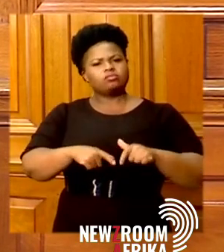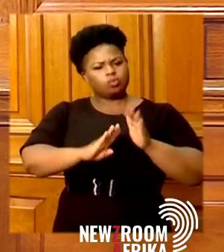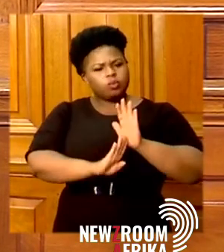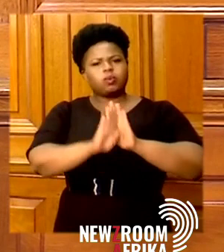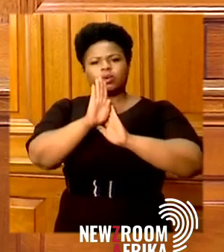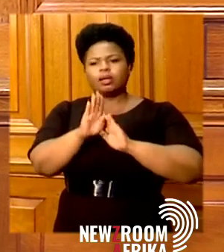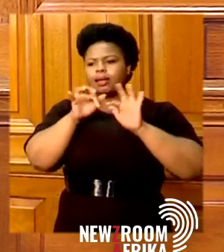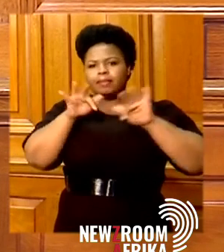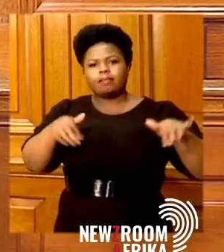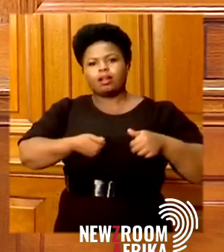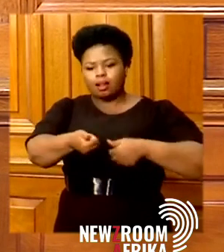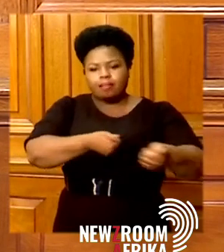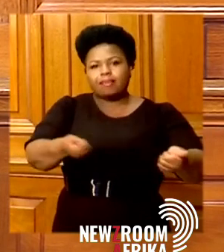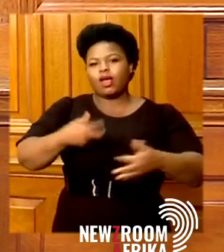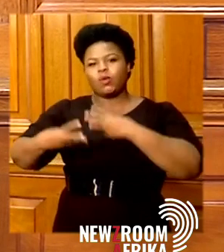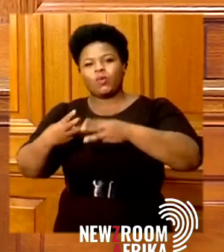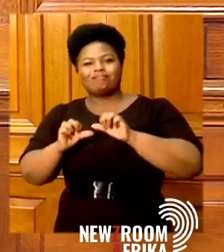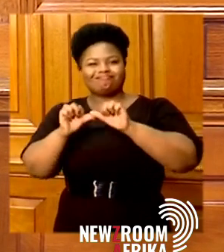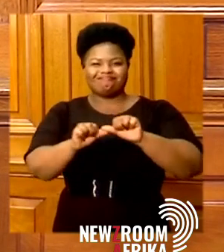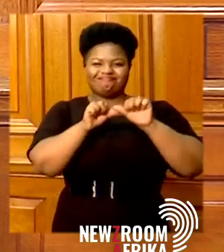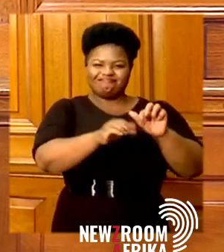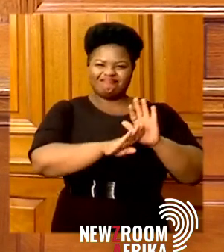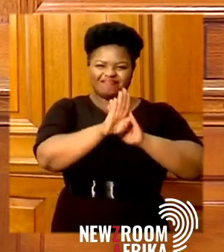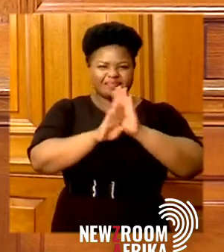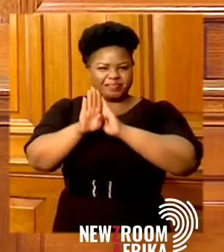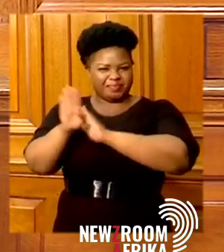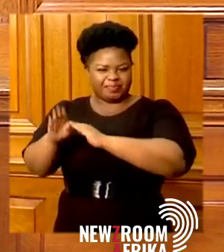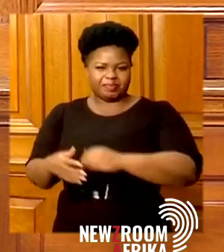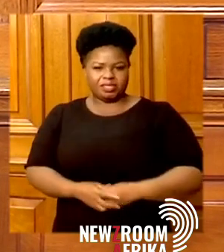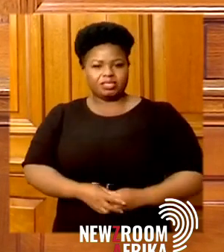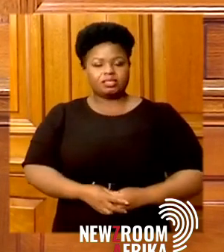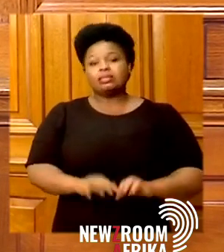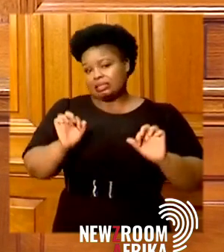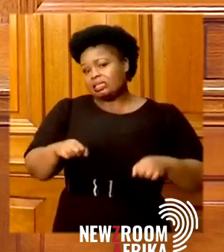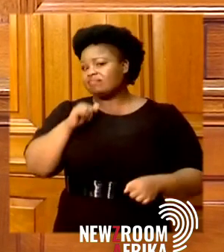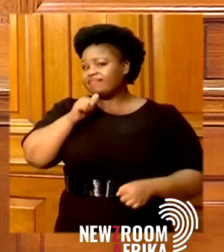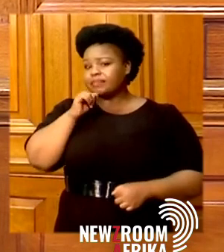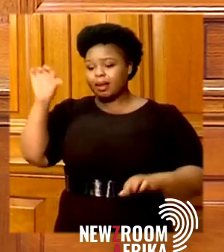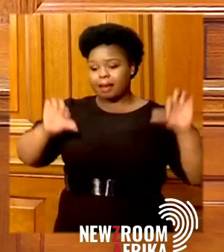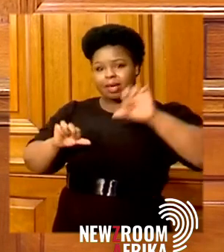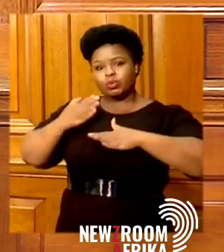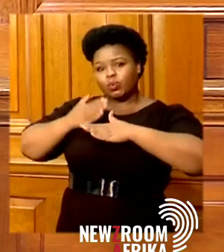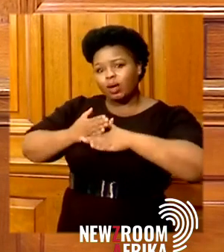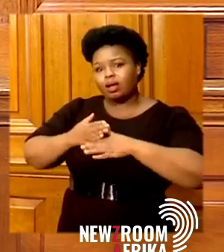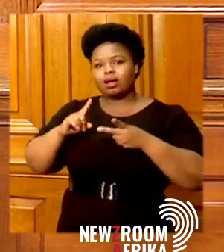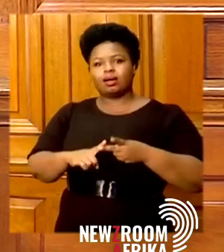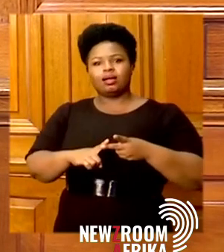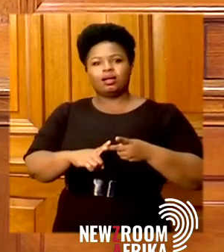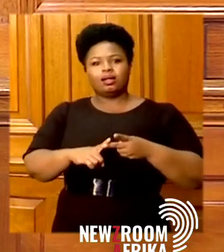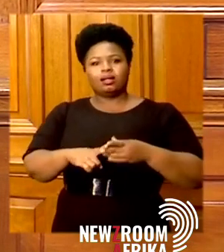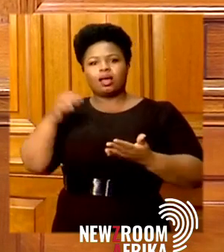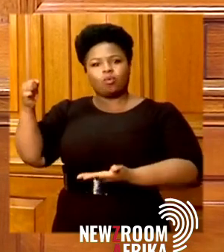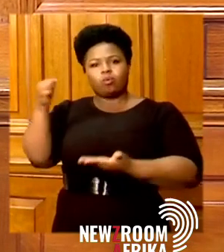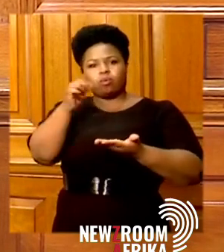work. Even as economic activity returns, even as we roll out our employment stimulus